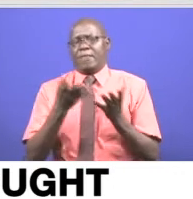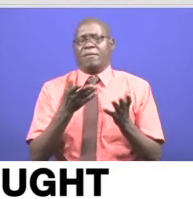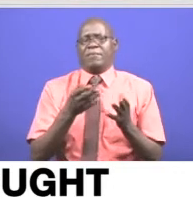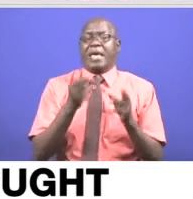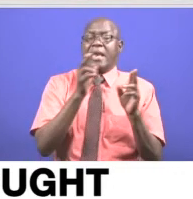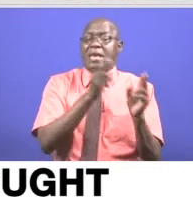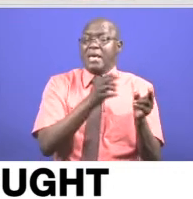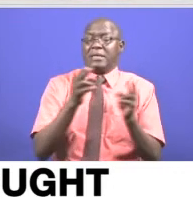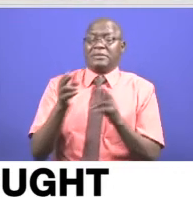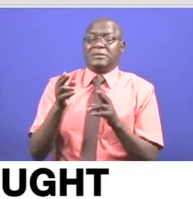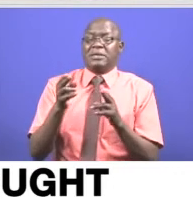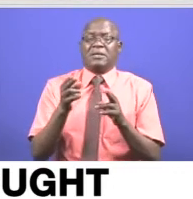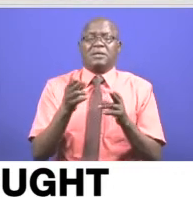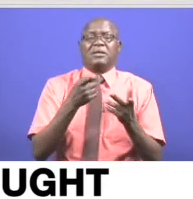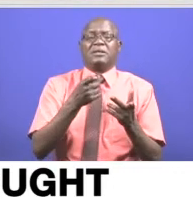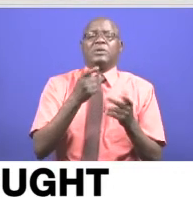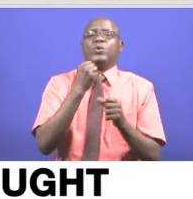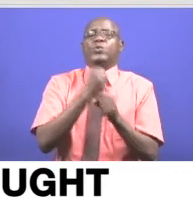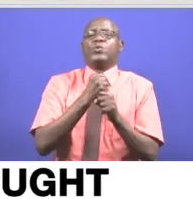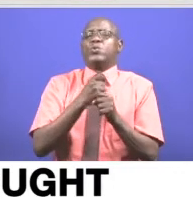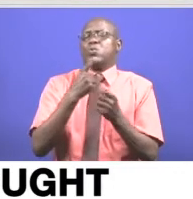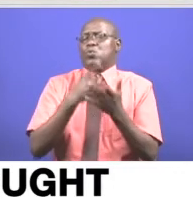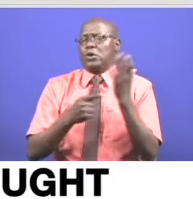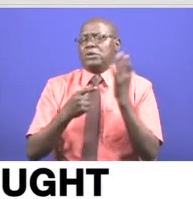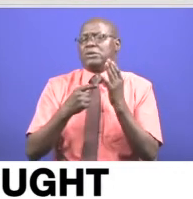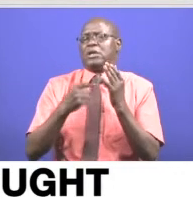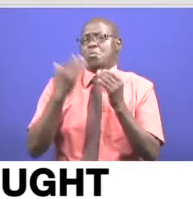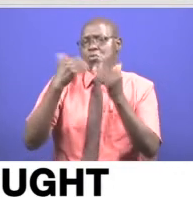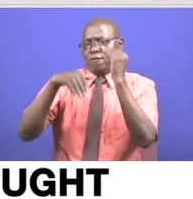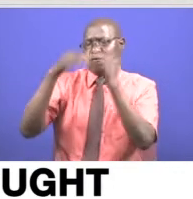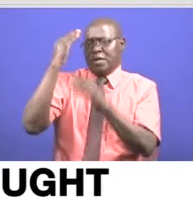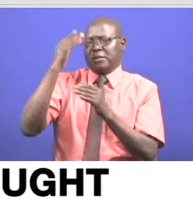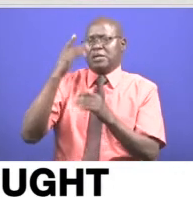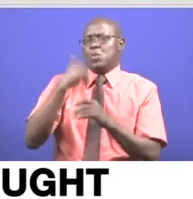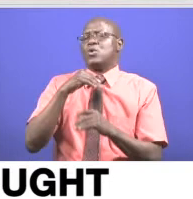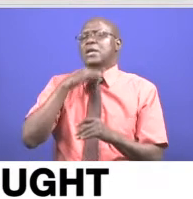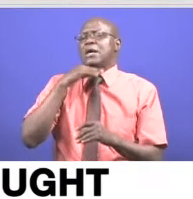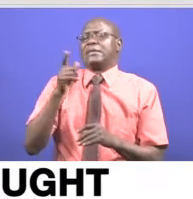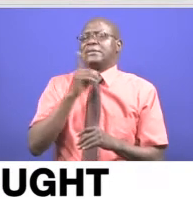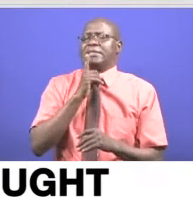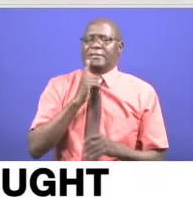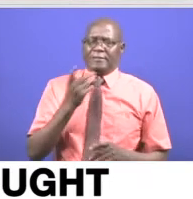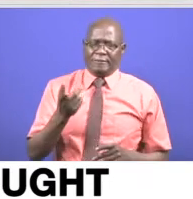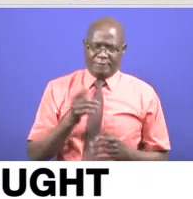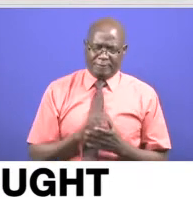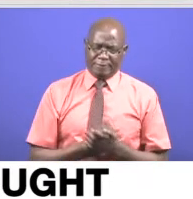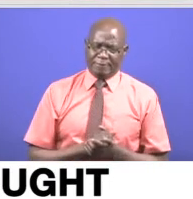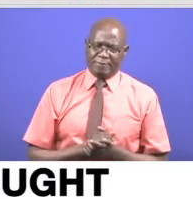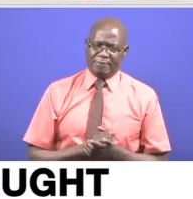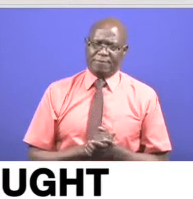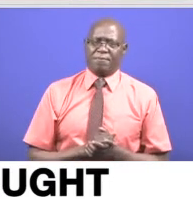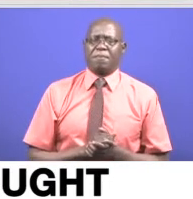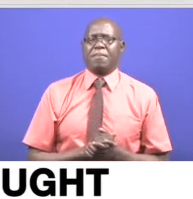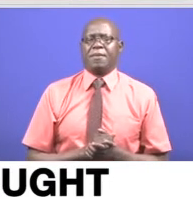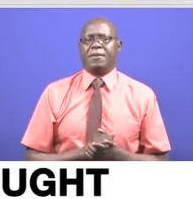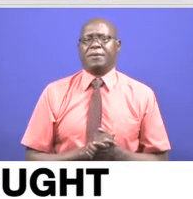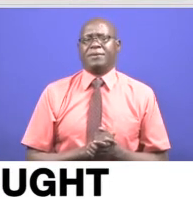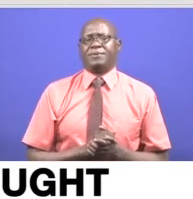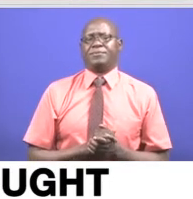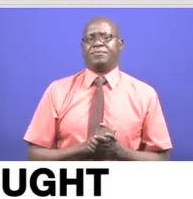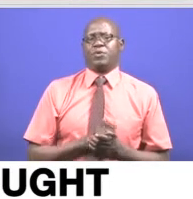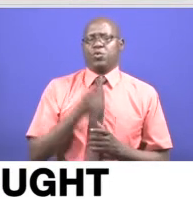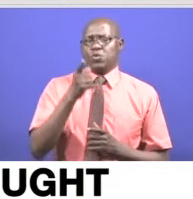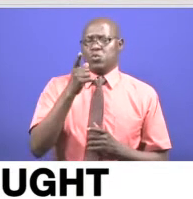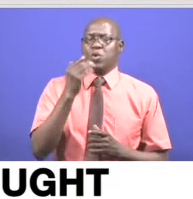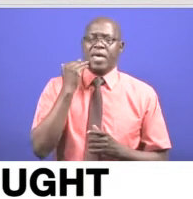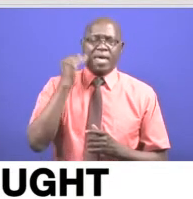is doing what the late Professor Wangari said. Mm-hmm. It's very unforgiving. Very, very unforgiving. Yes. You are the head of social